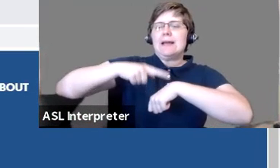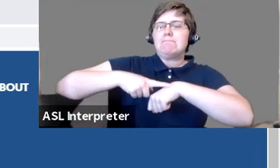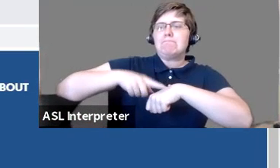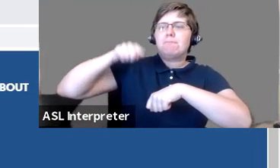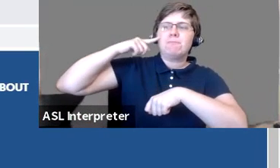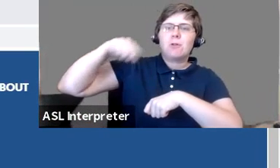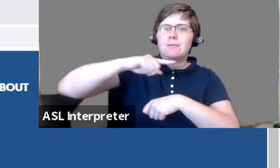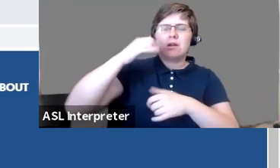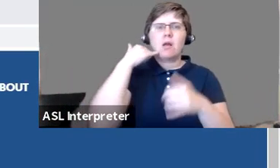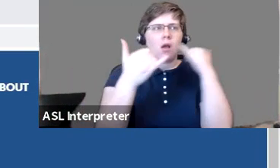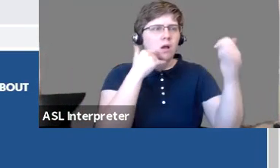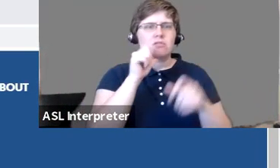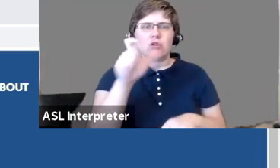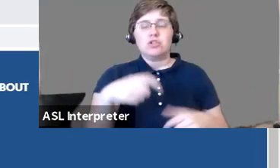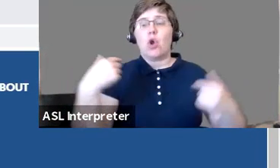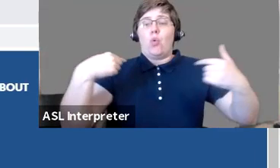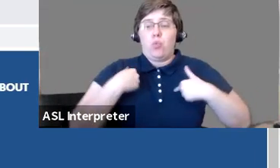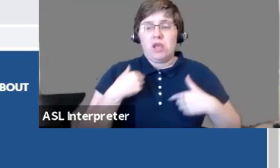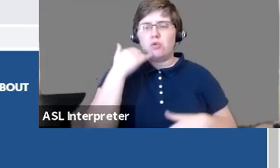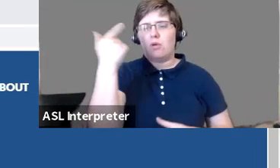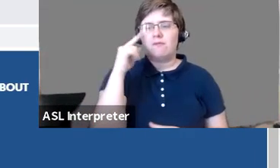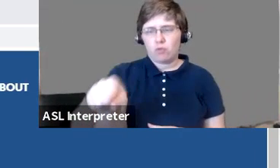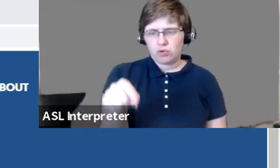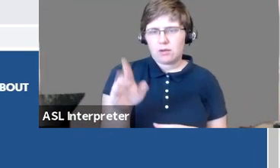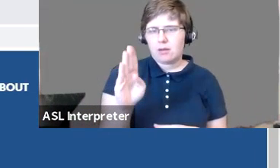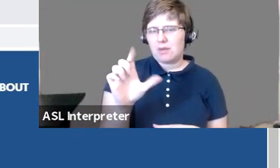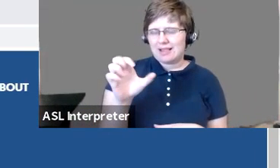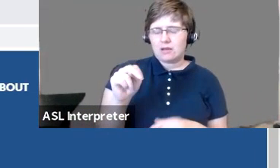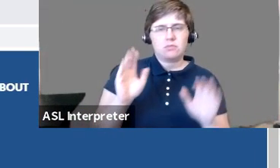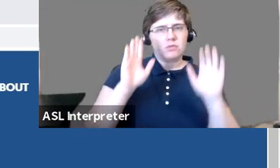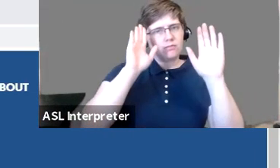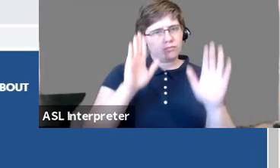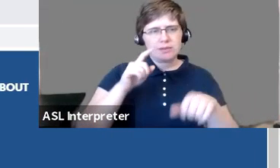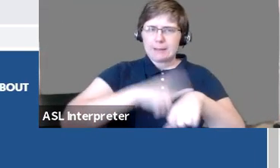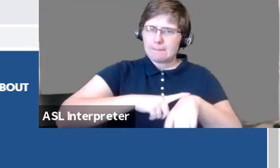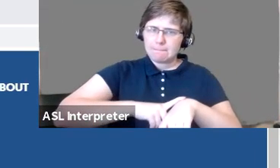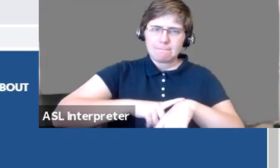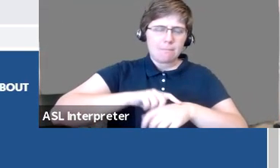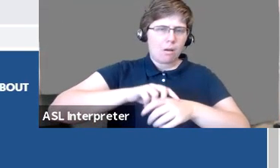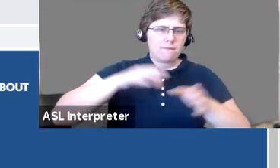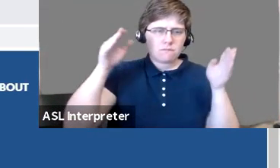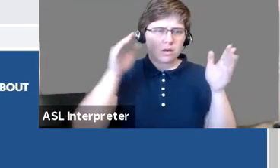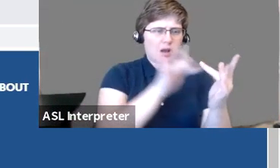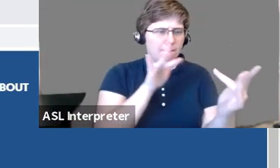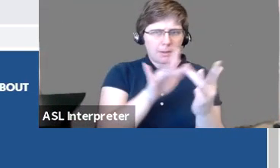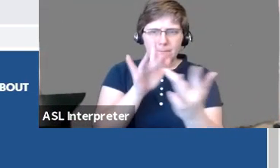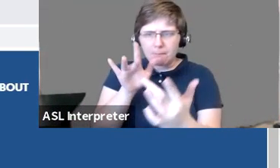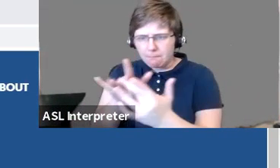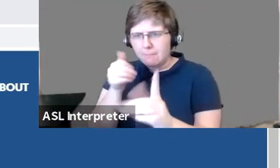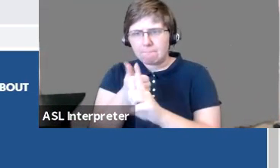kind of calling around. So we did the calling around for you. Belen has spent a tremendous amount of time contacting these different